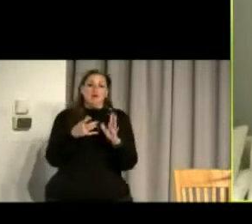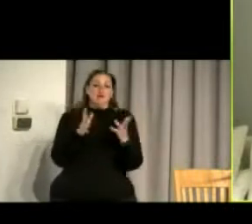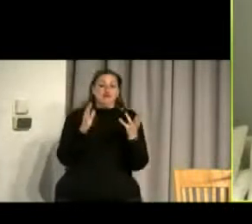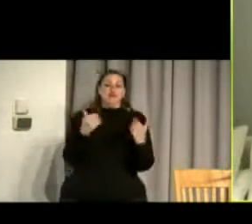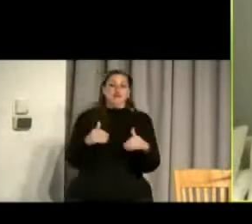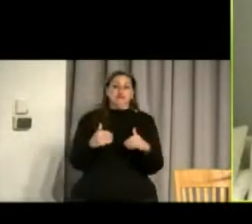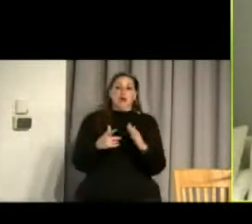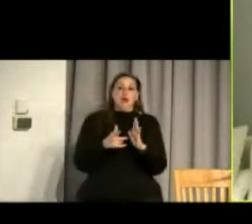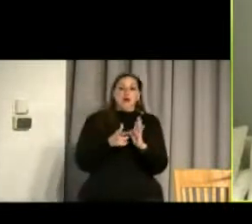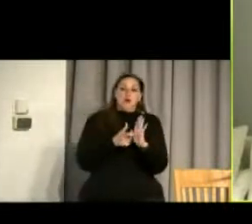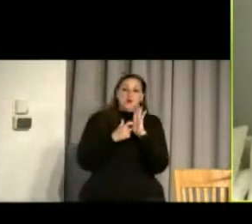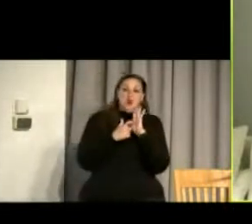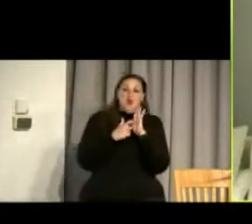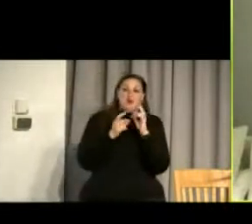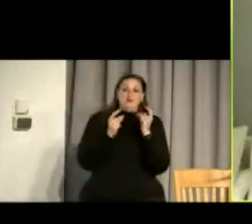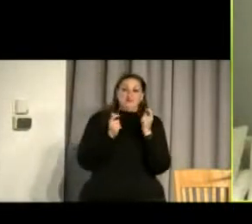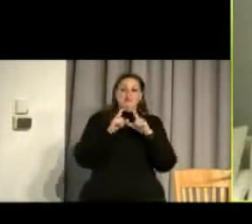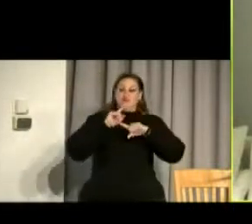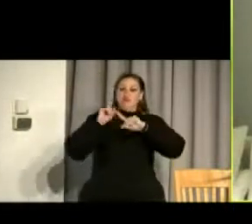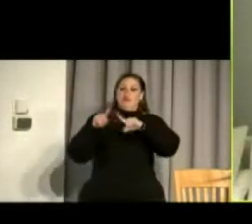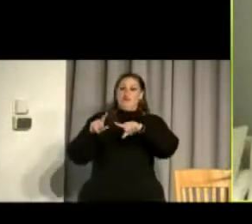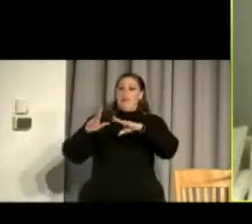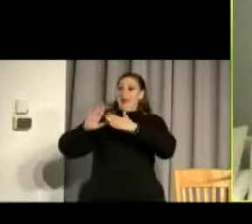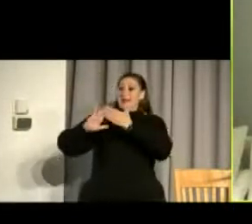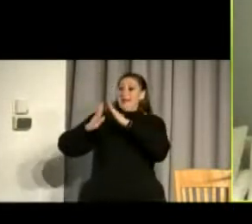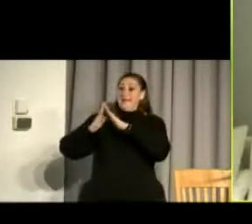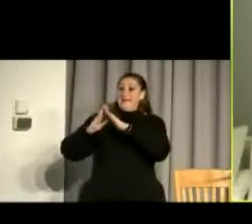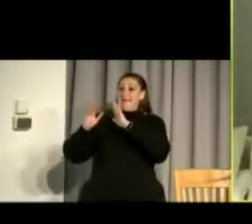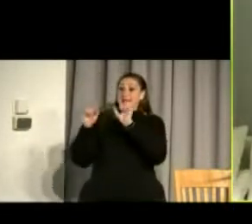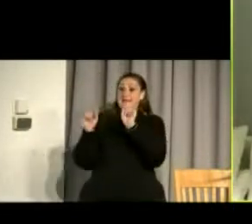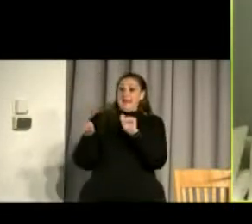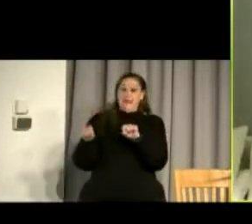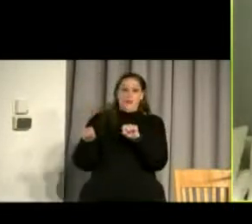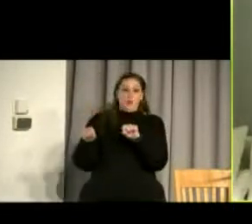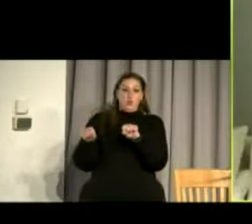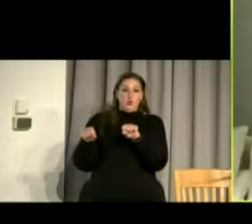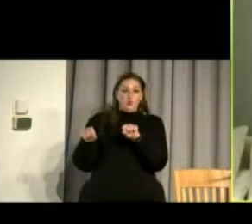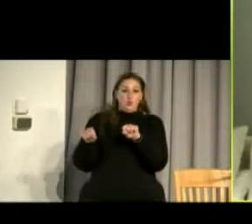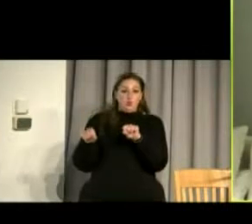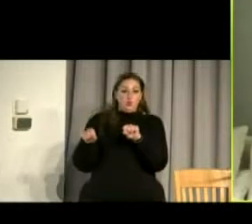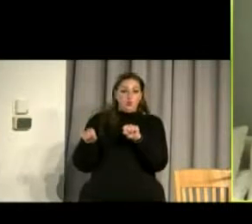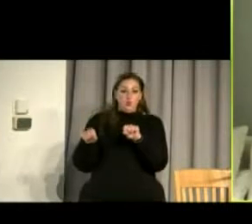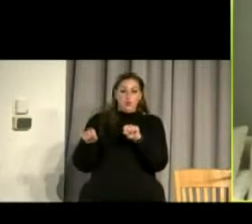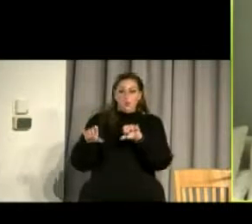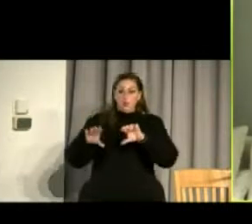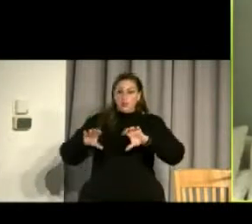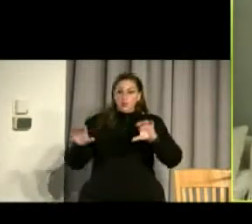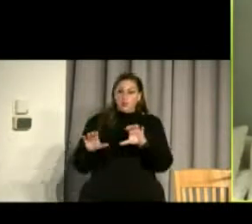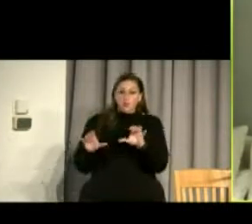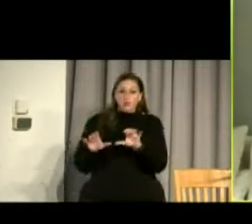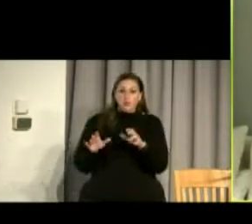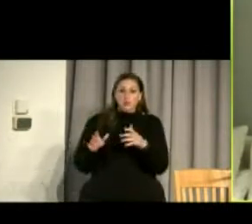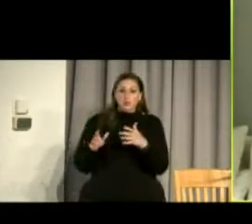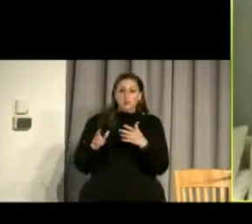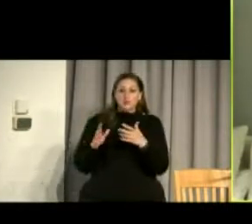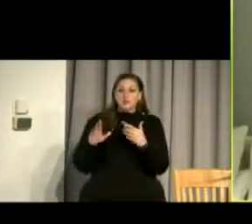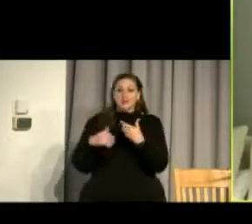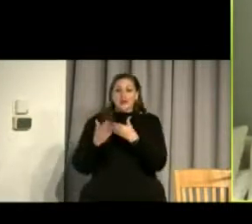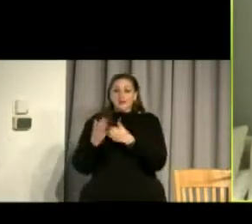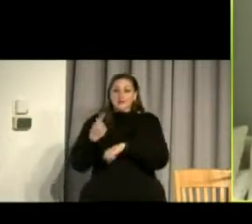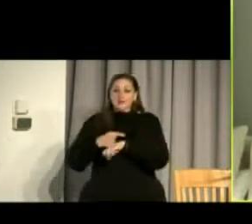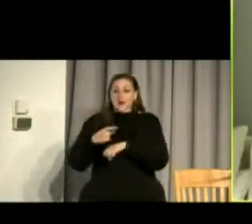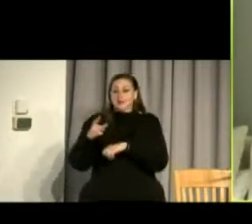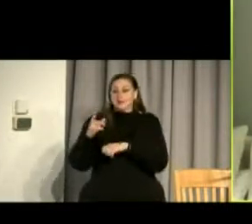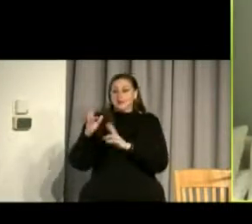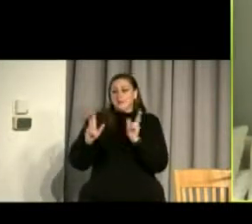immediate response where the city was able to get the water restored within that same day. And by the next day, most people still